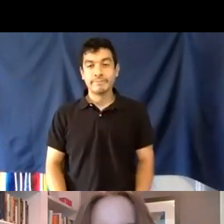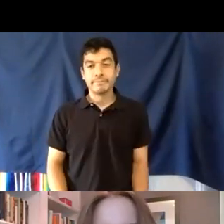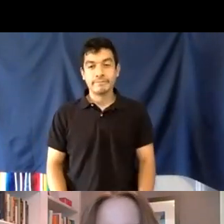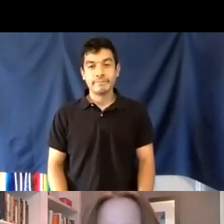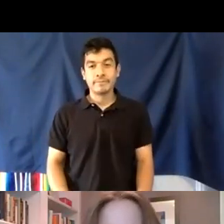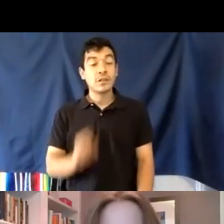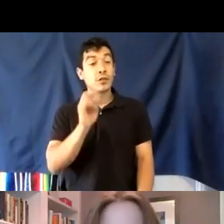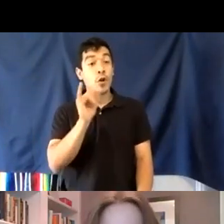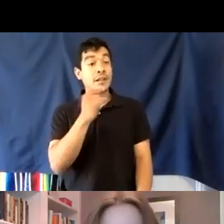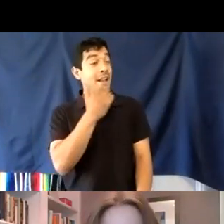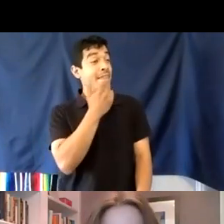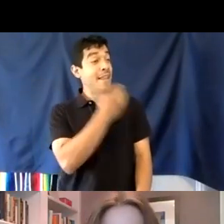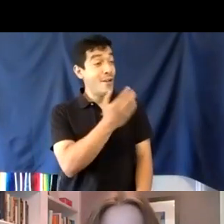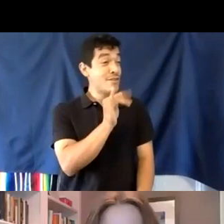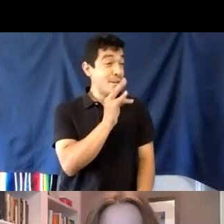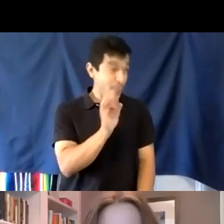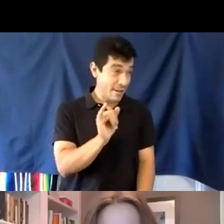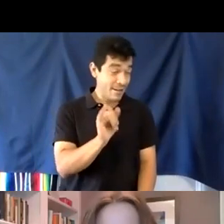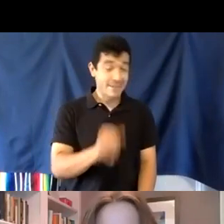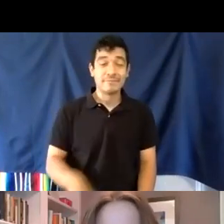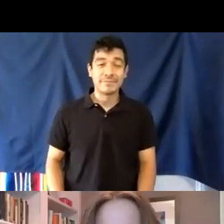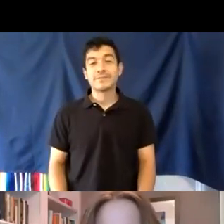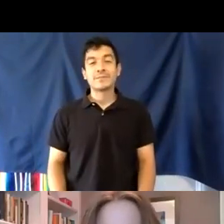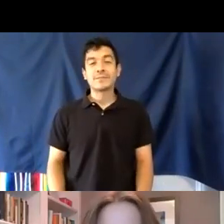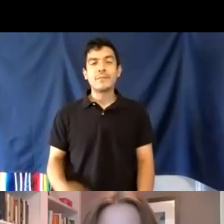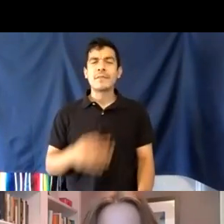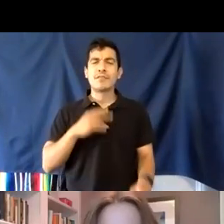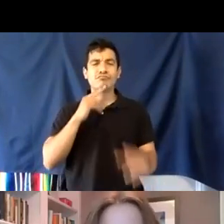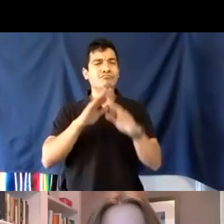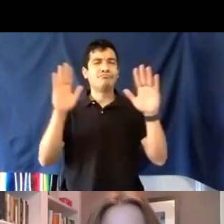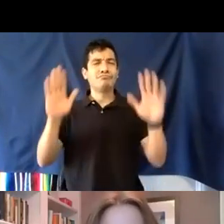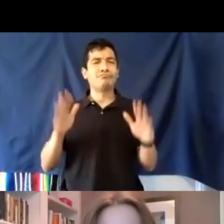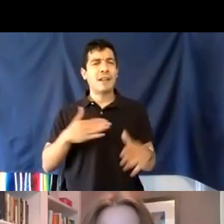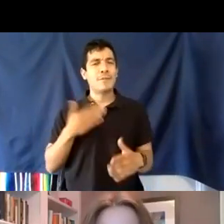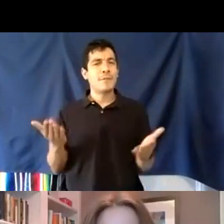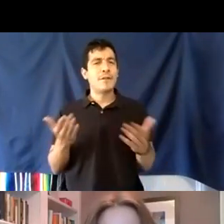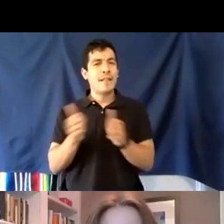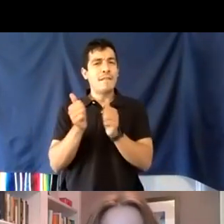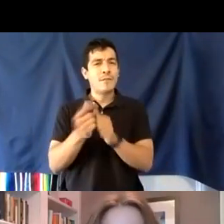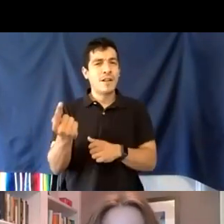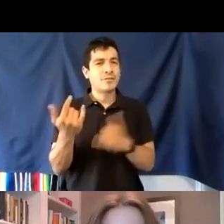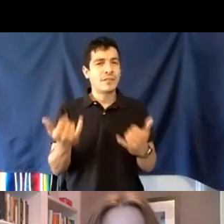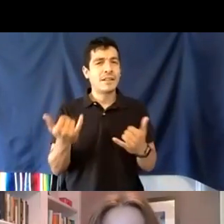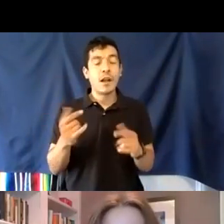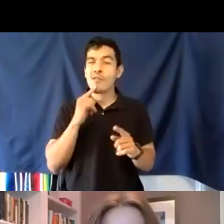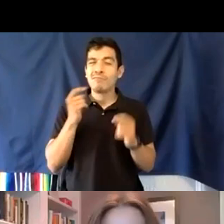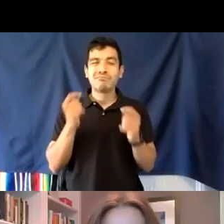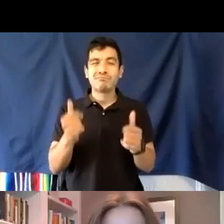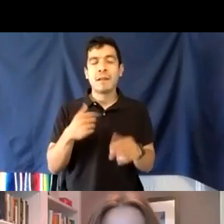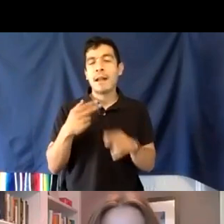Thank you, Chiwe. It's so great to be with everyone today. Really quickly, I'm Sonya, she, her